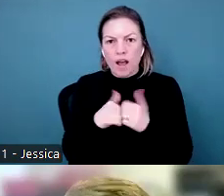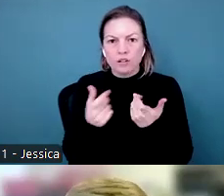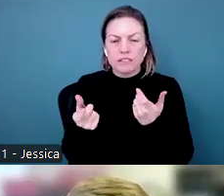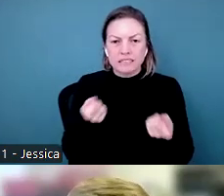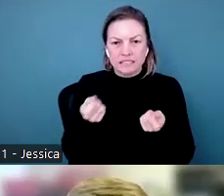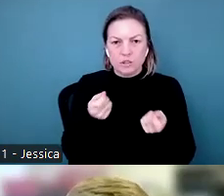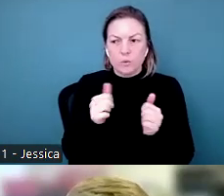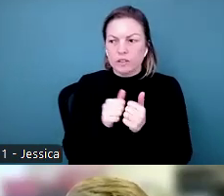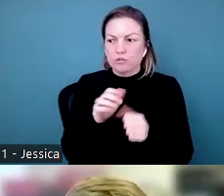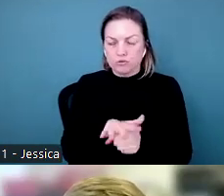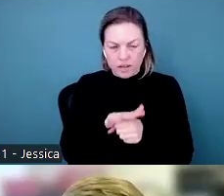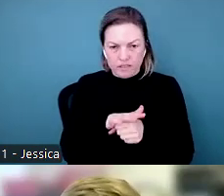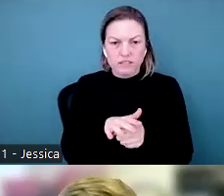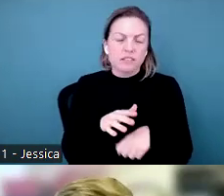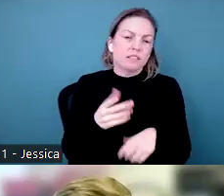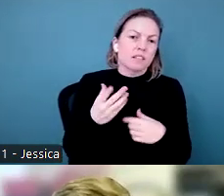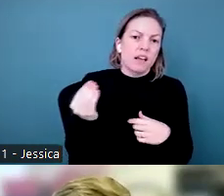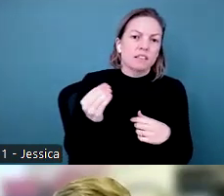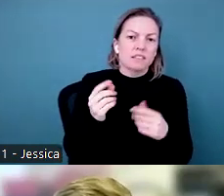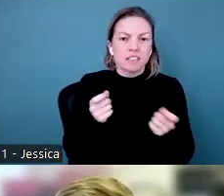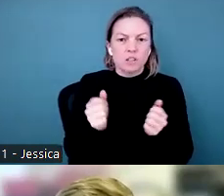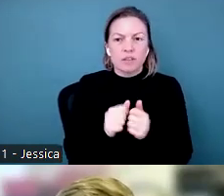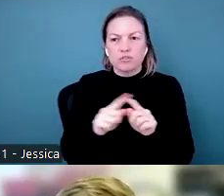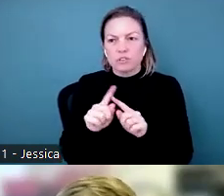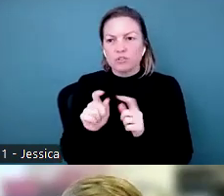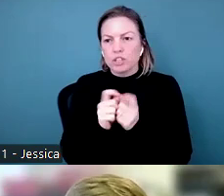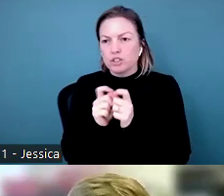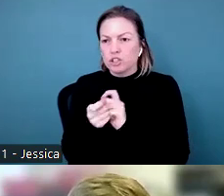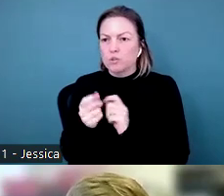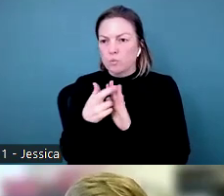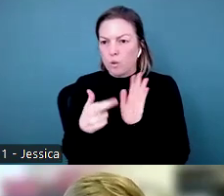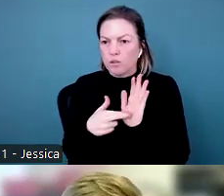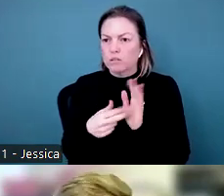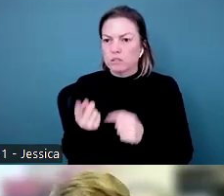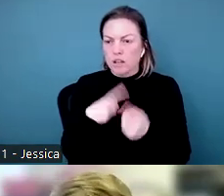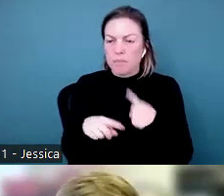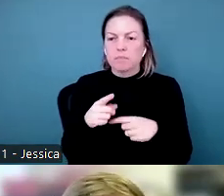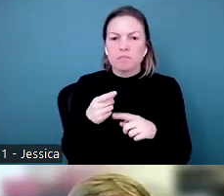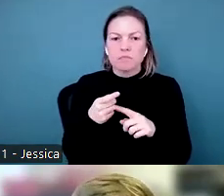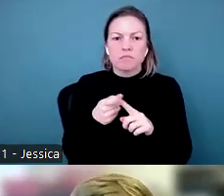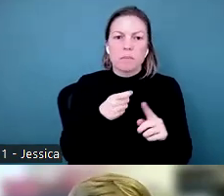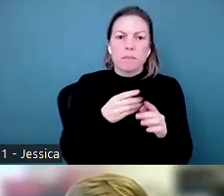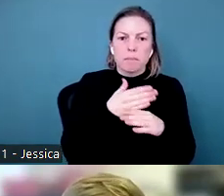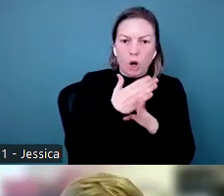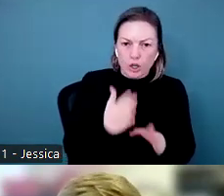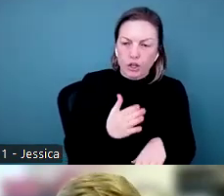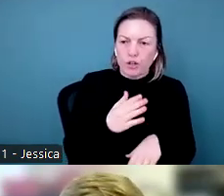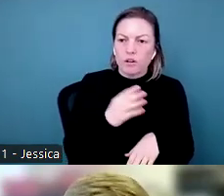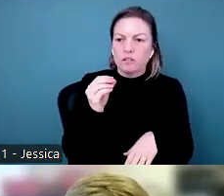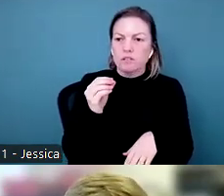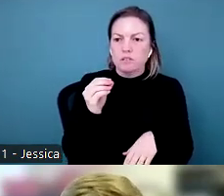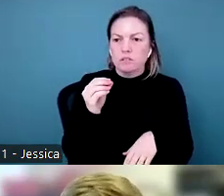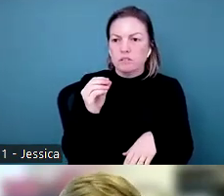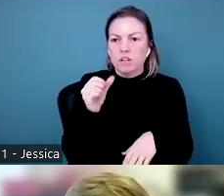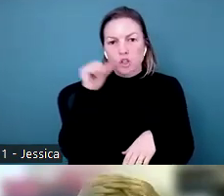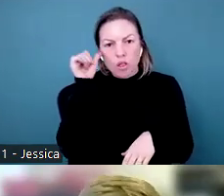the changing roles that come as you turn from partner or adult